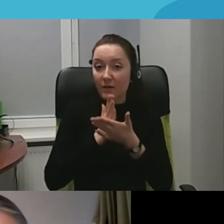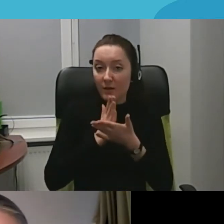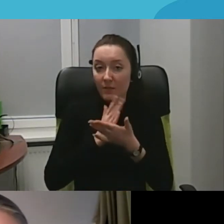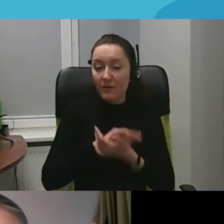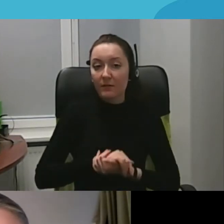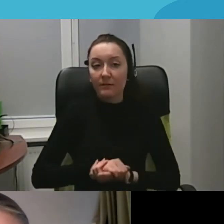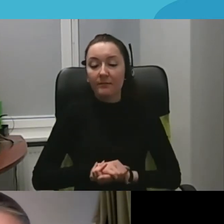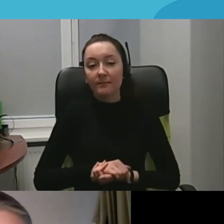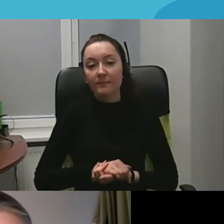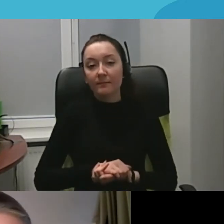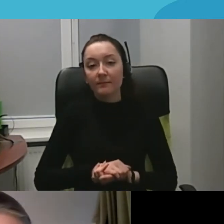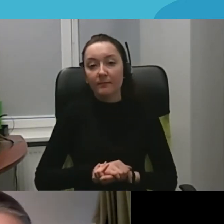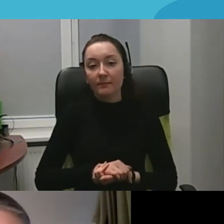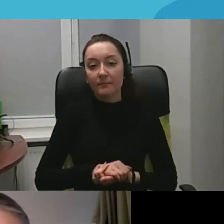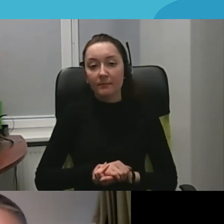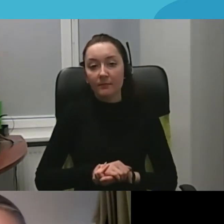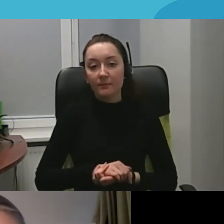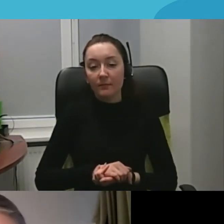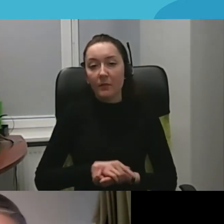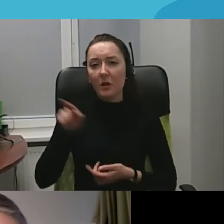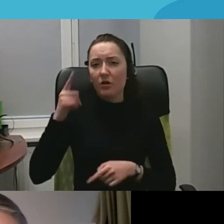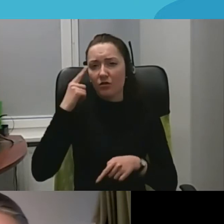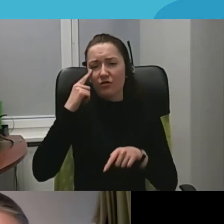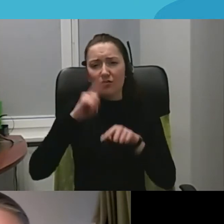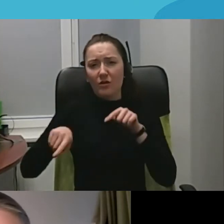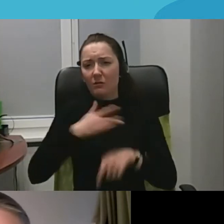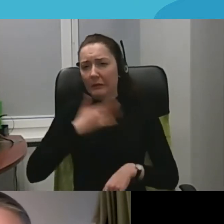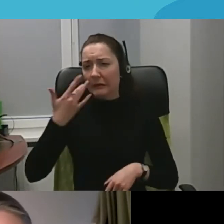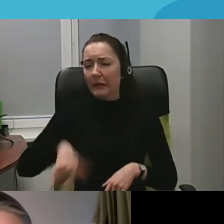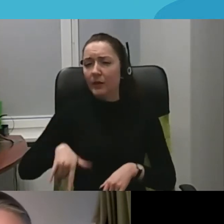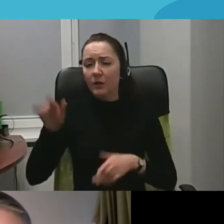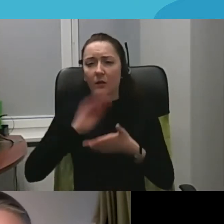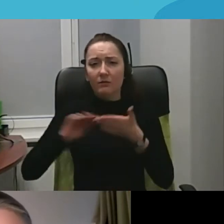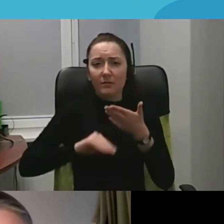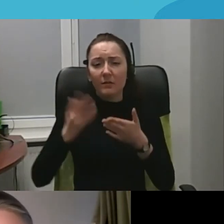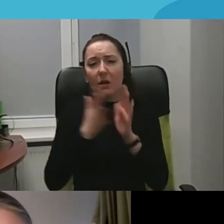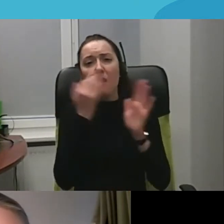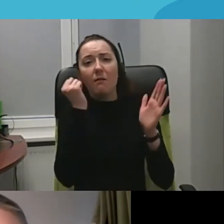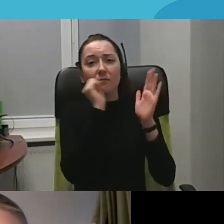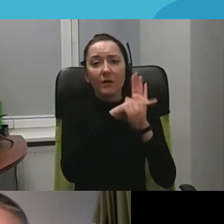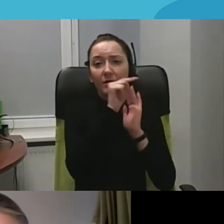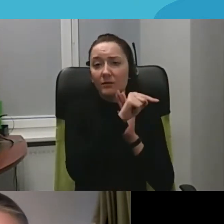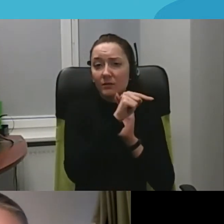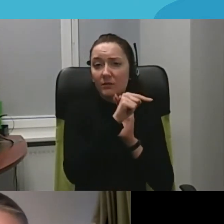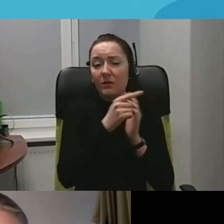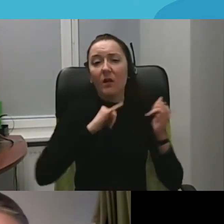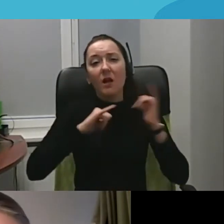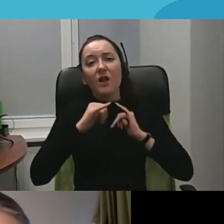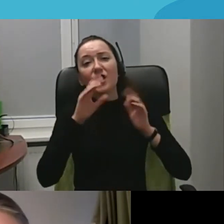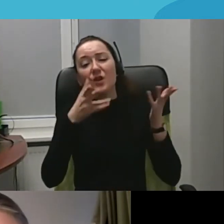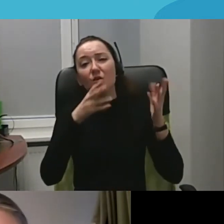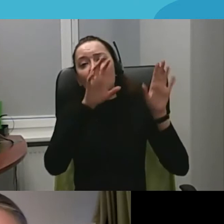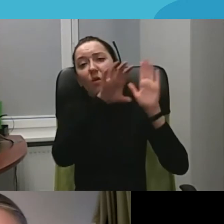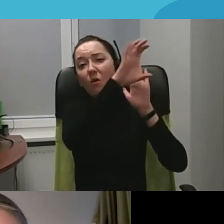conduct, not giving them a chance to reply before going public about, that was about allegations of torture and